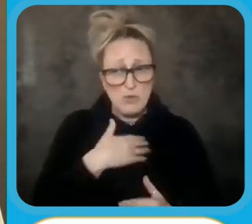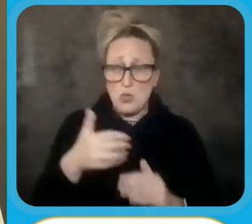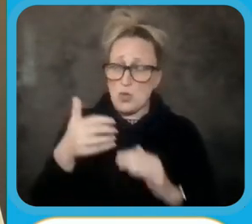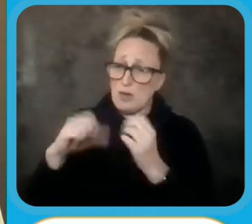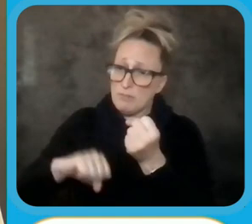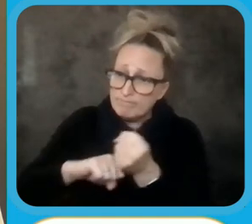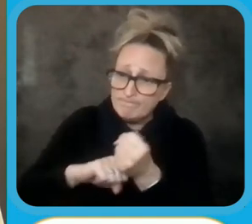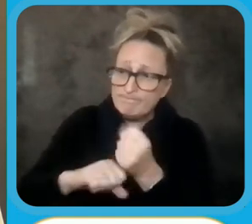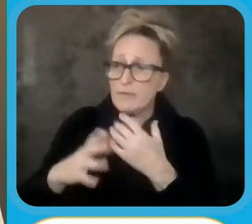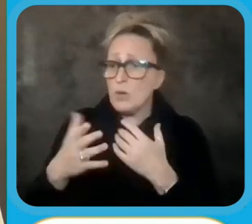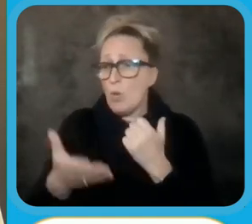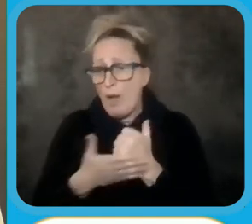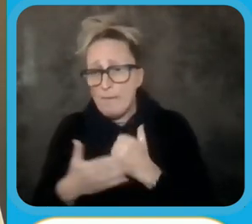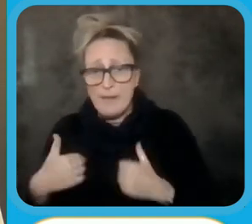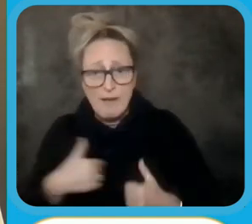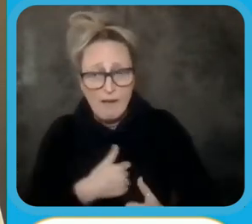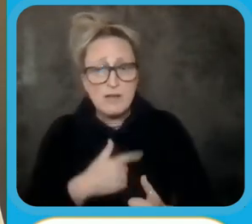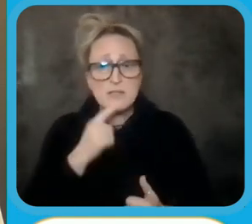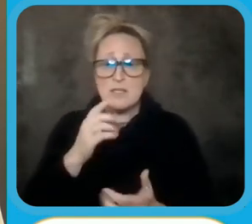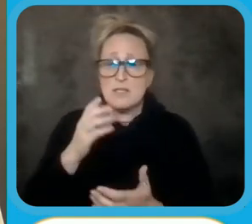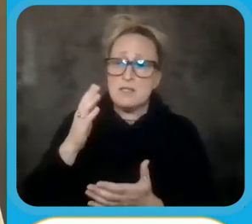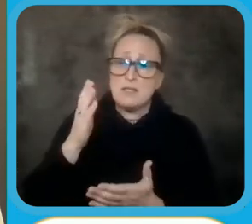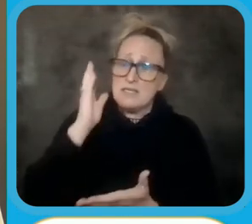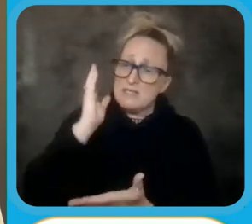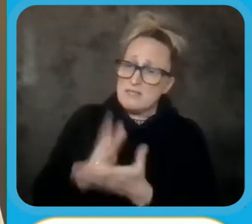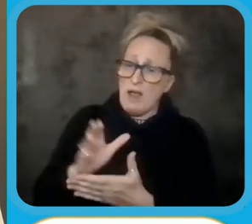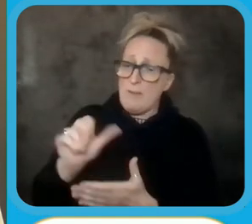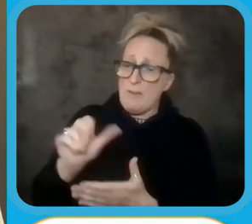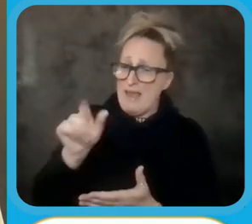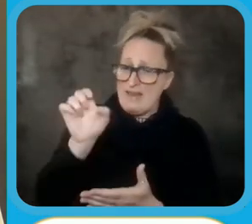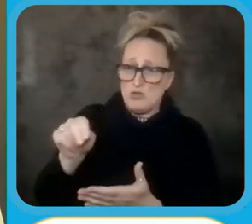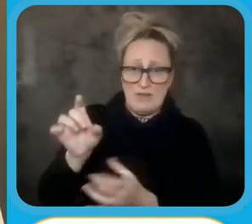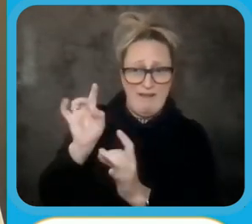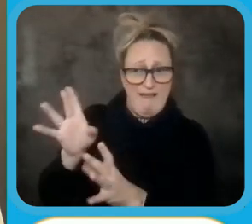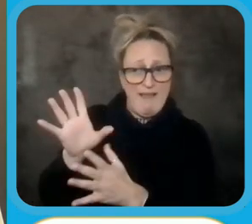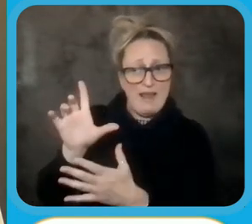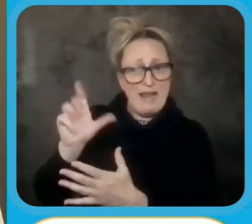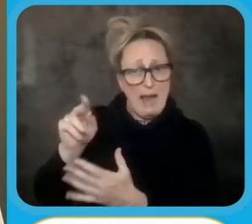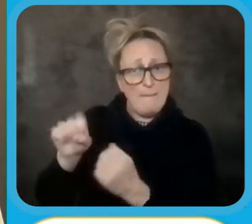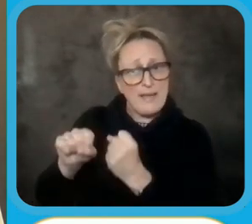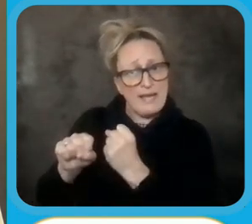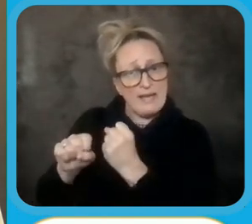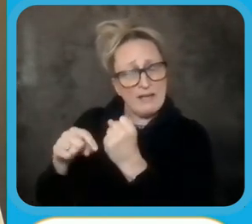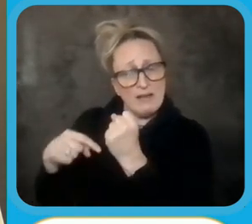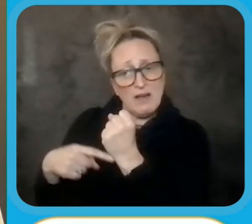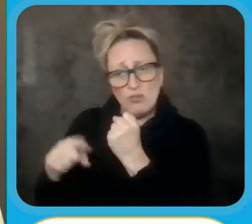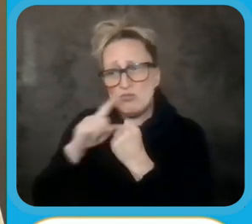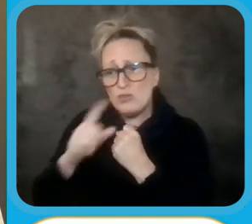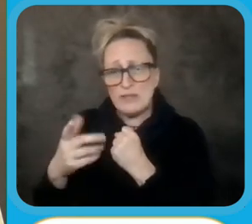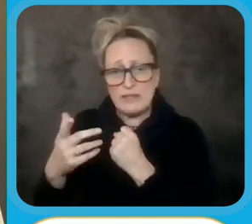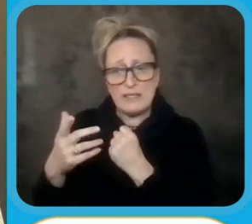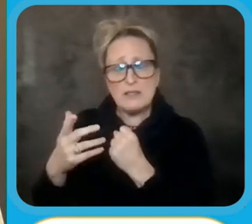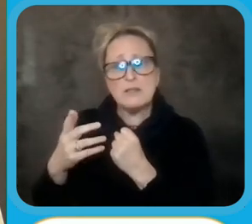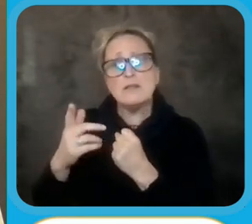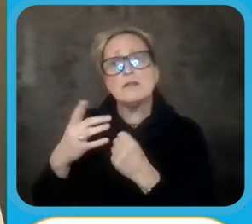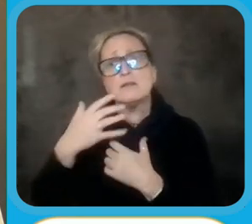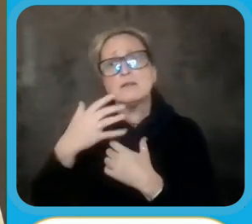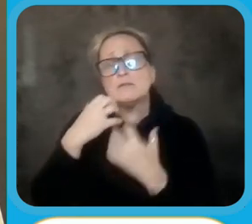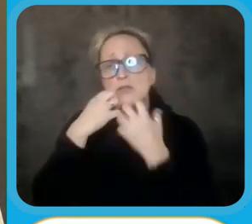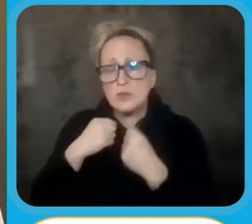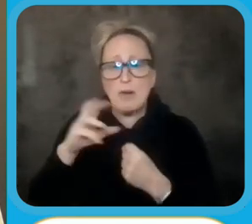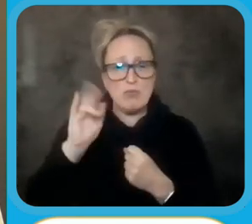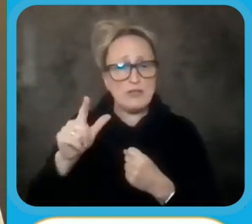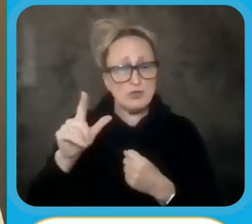are helping us with a Stop Asian Hate campaign, and really concerned about racial justice in this